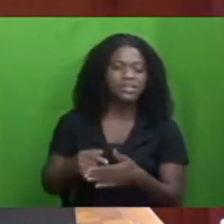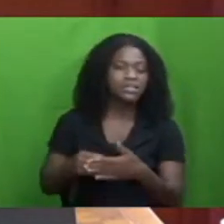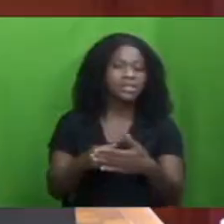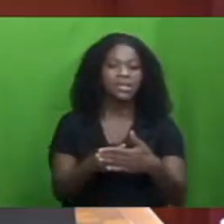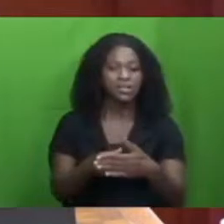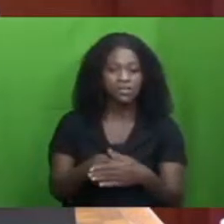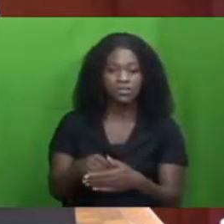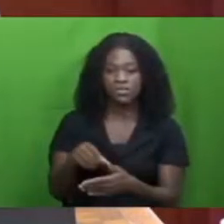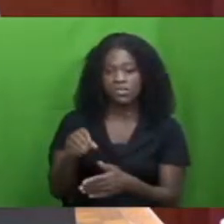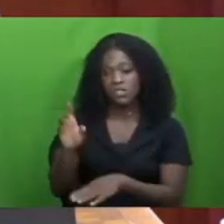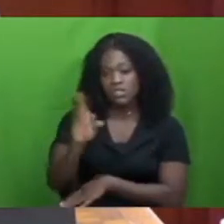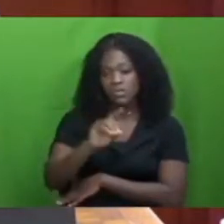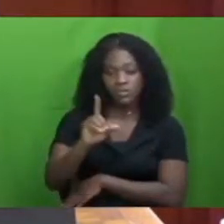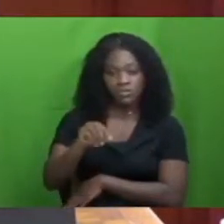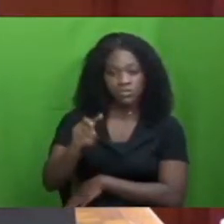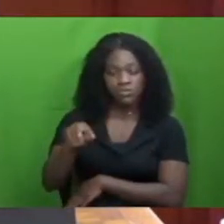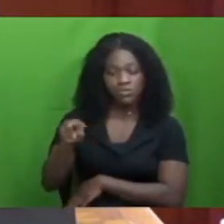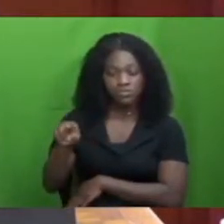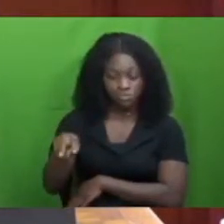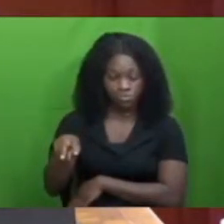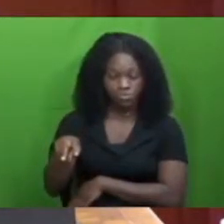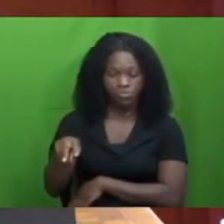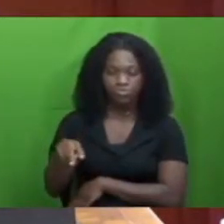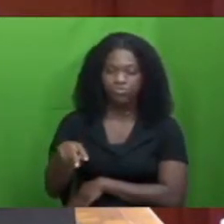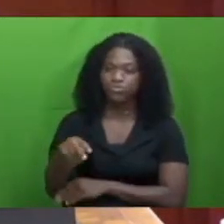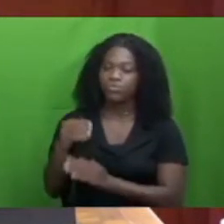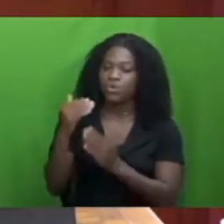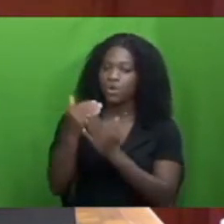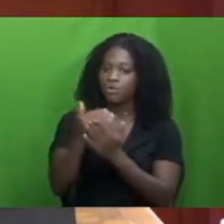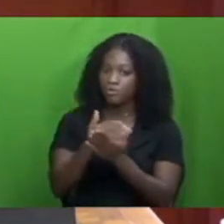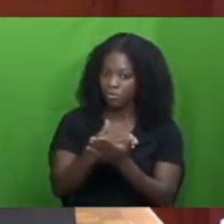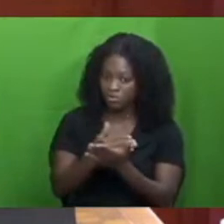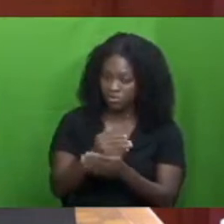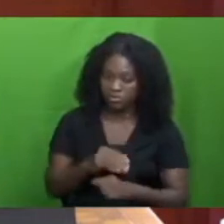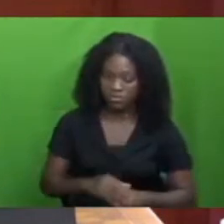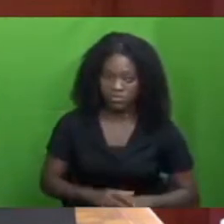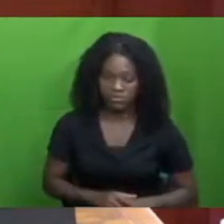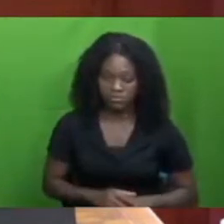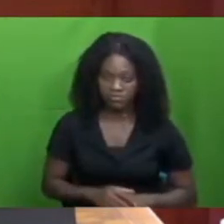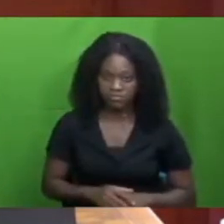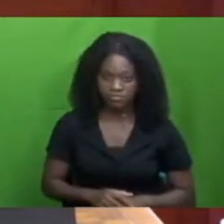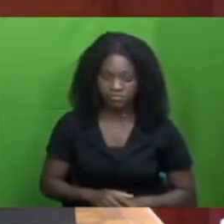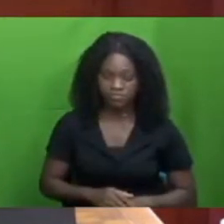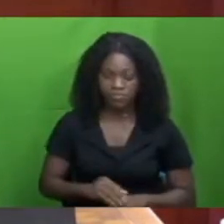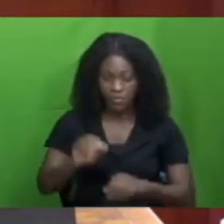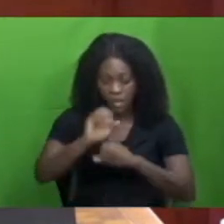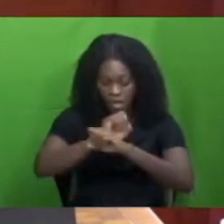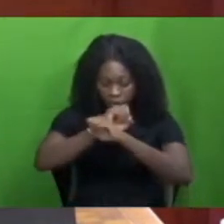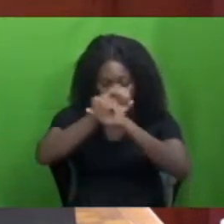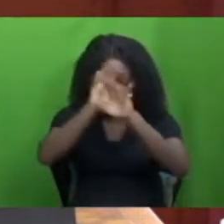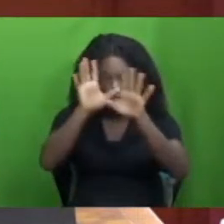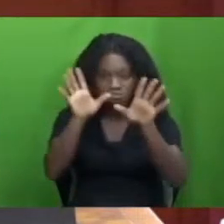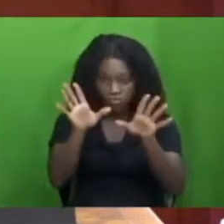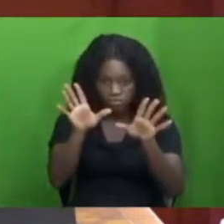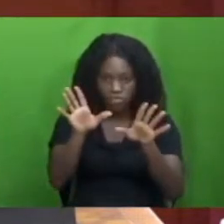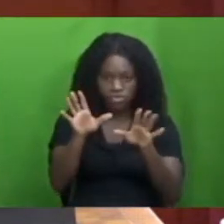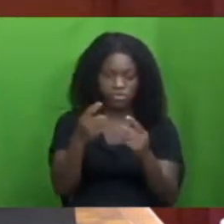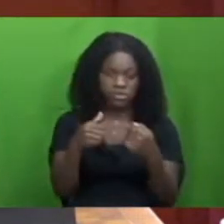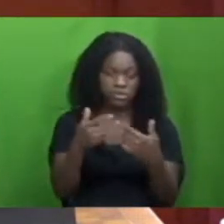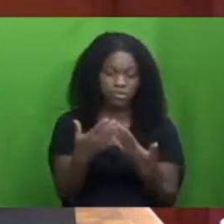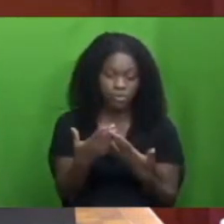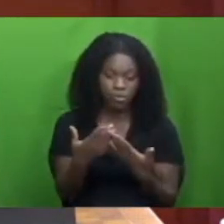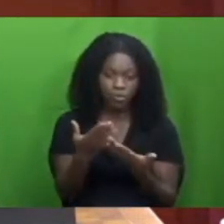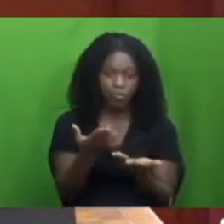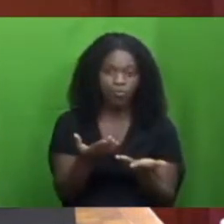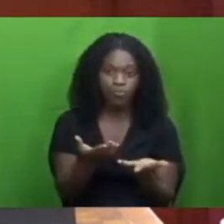that underpinned the 2023 budget in November 2022. The revisions to the macro-fiscal framework generally seek